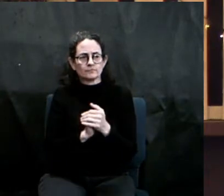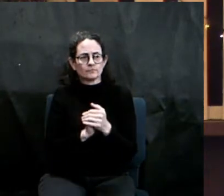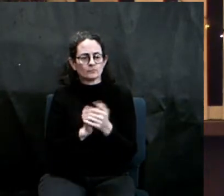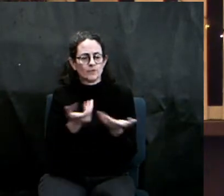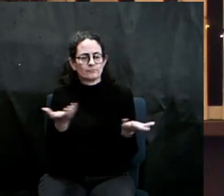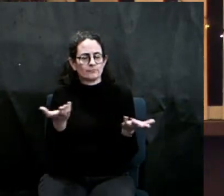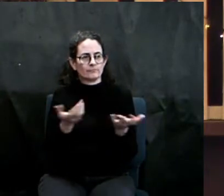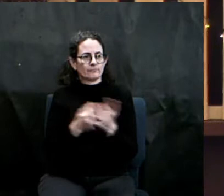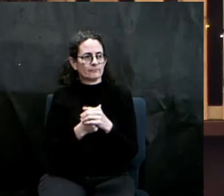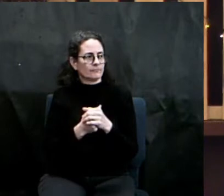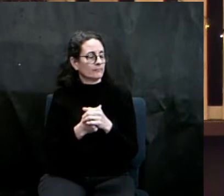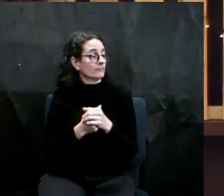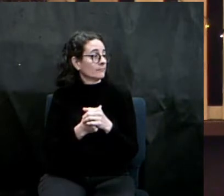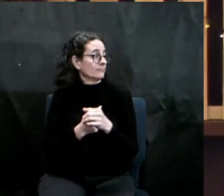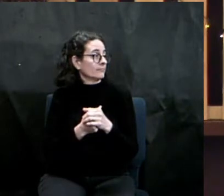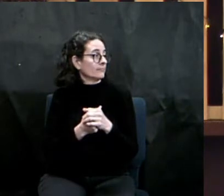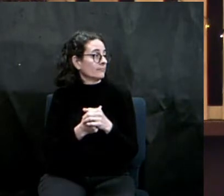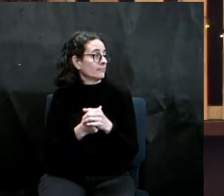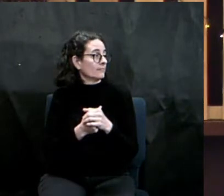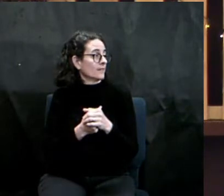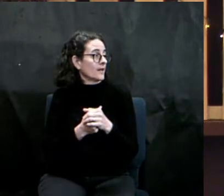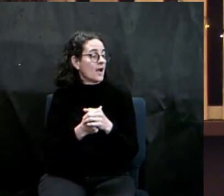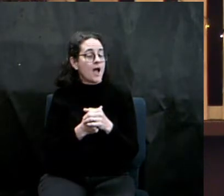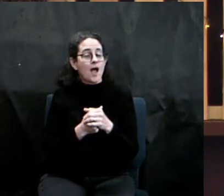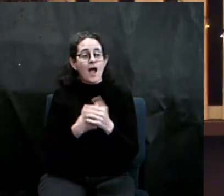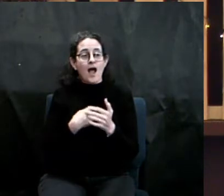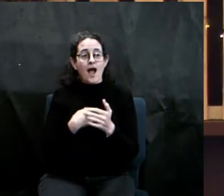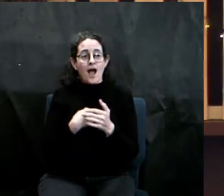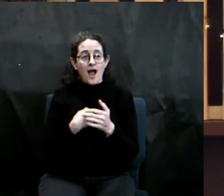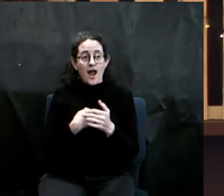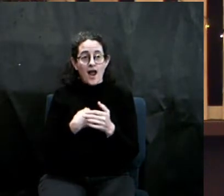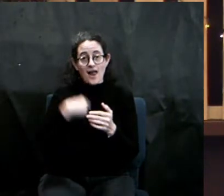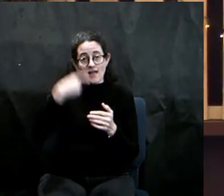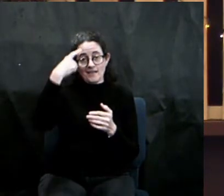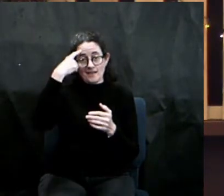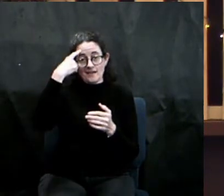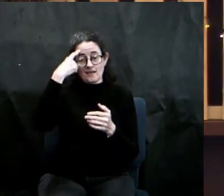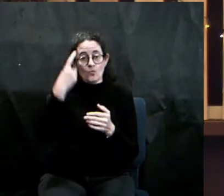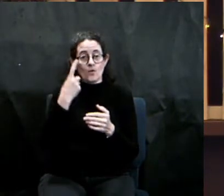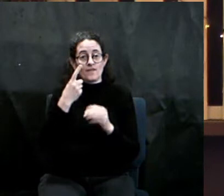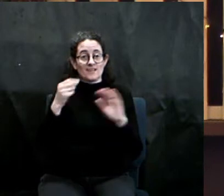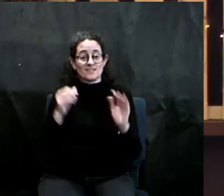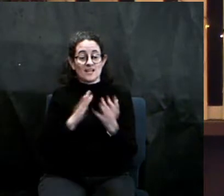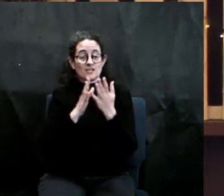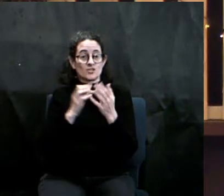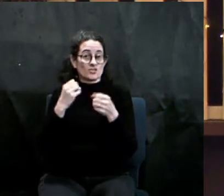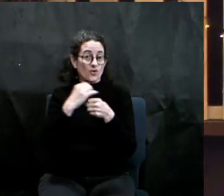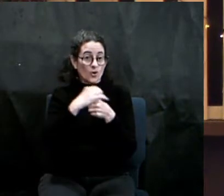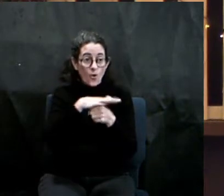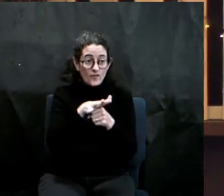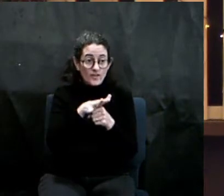Do you know, I think one of the challenges of COVID for us as a church is in the area of